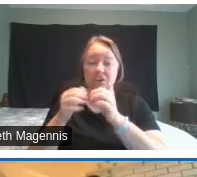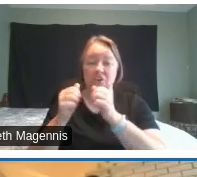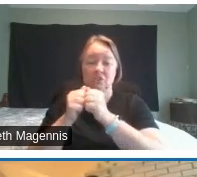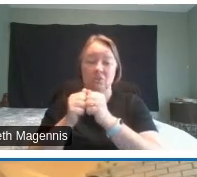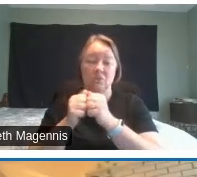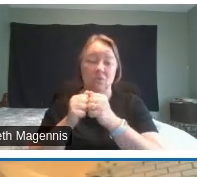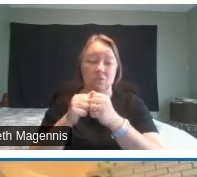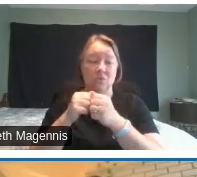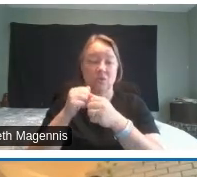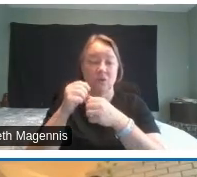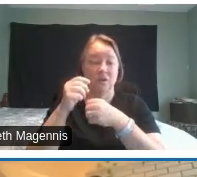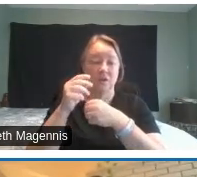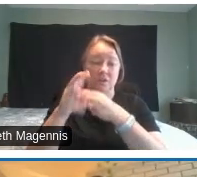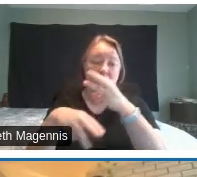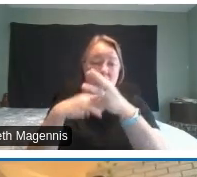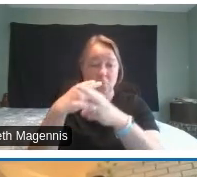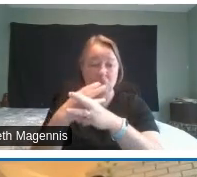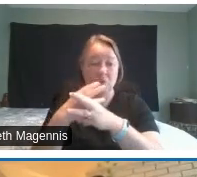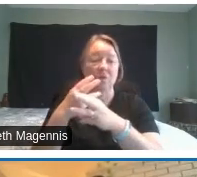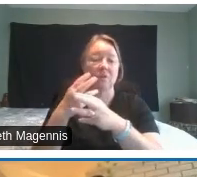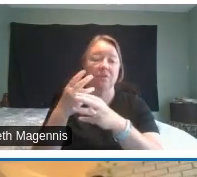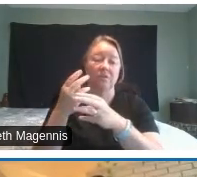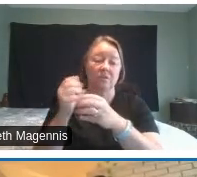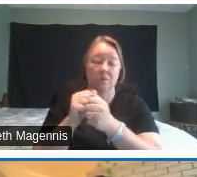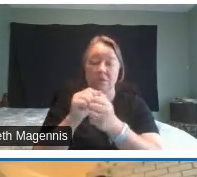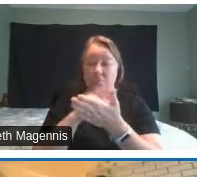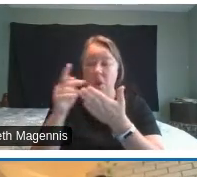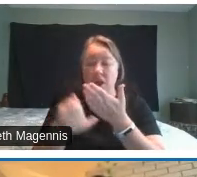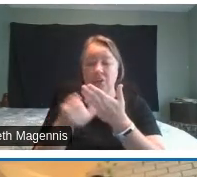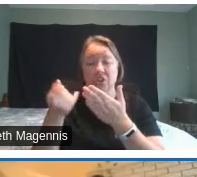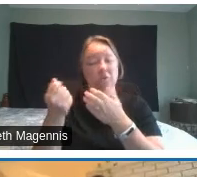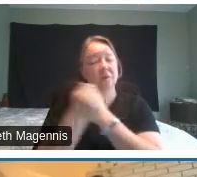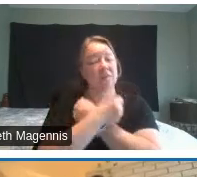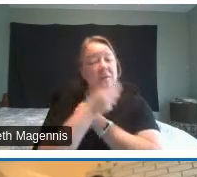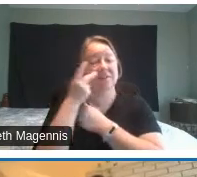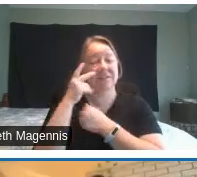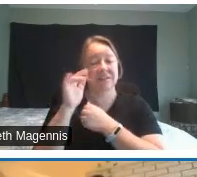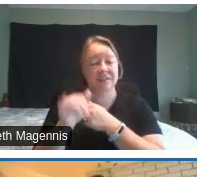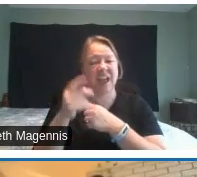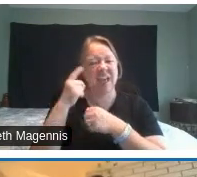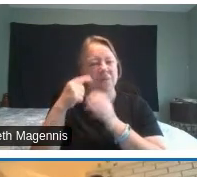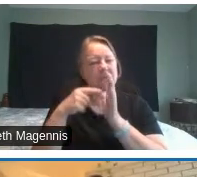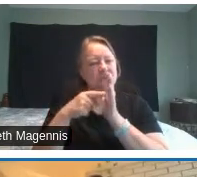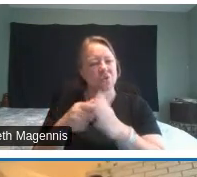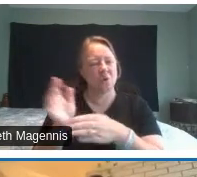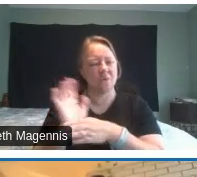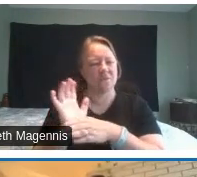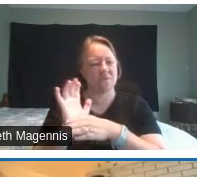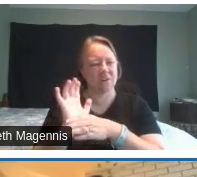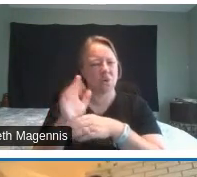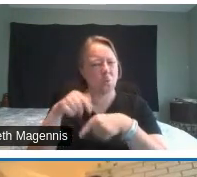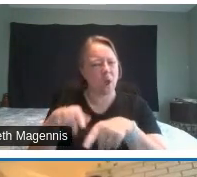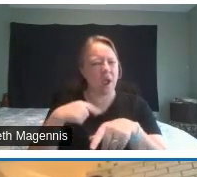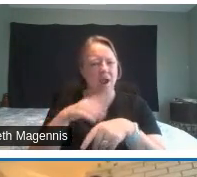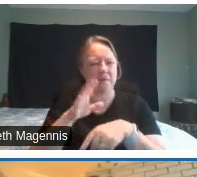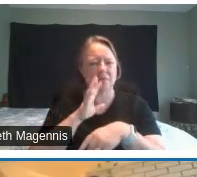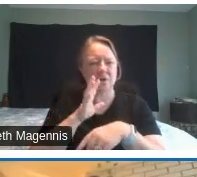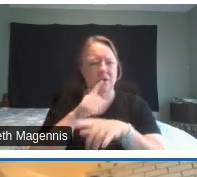your project. It's something that we love to see as well. I think we can play the video while I'm talking about